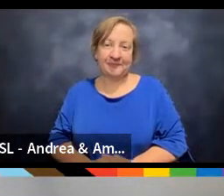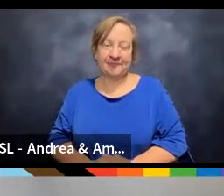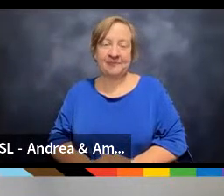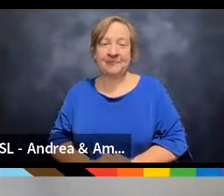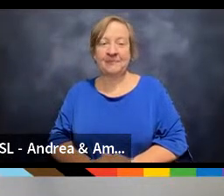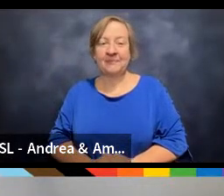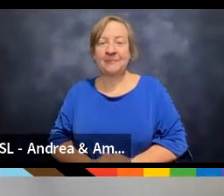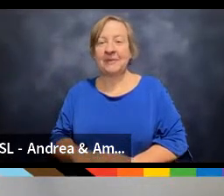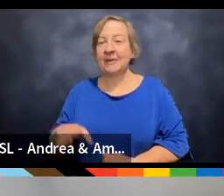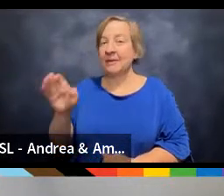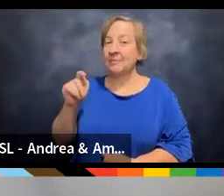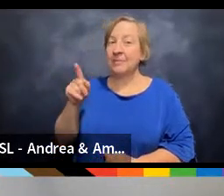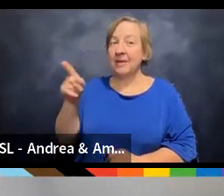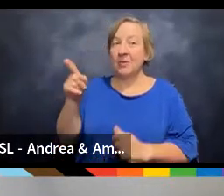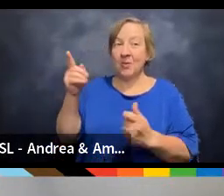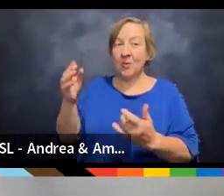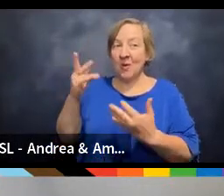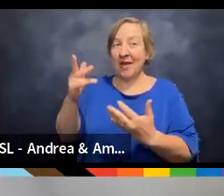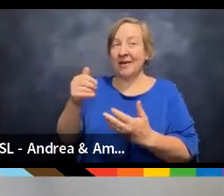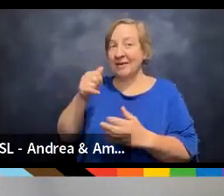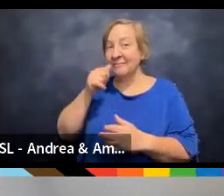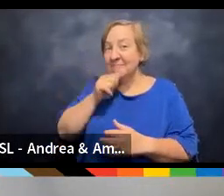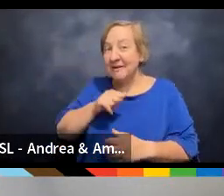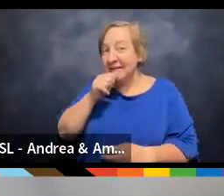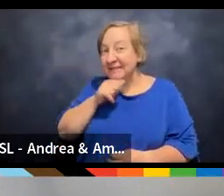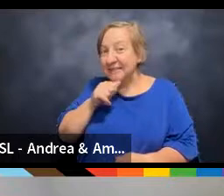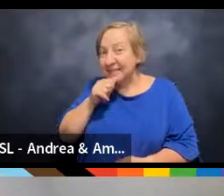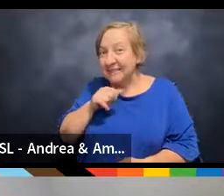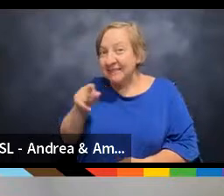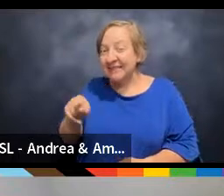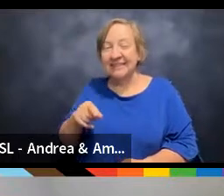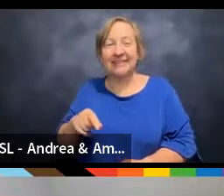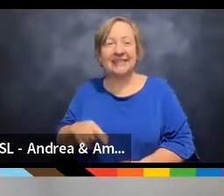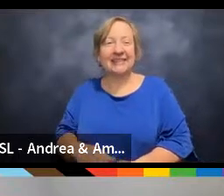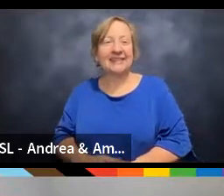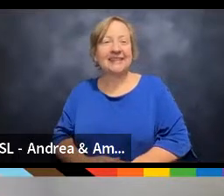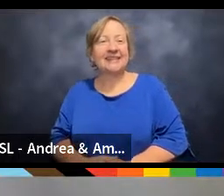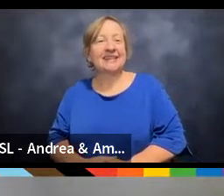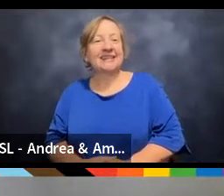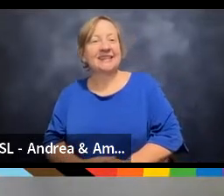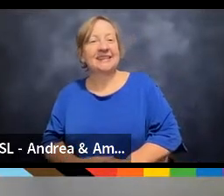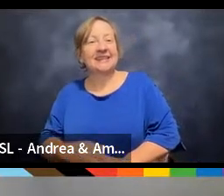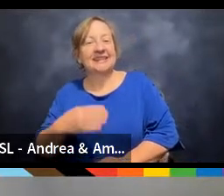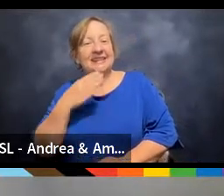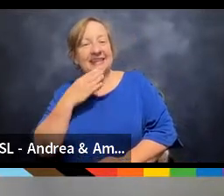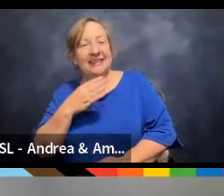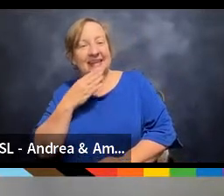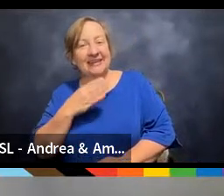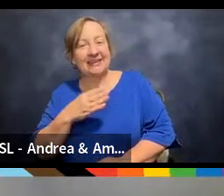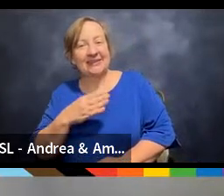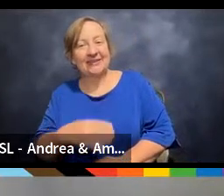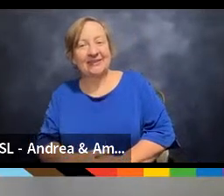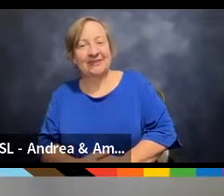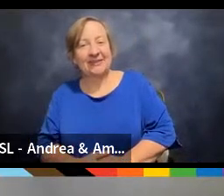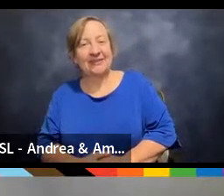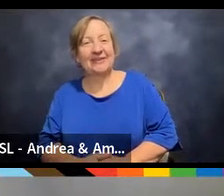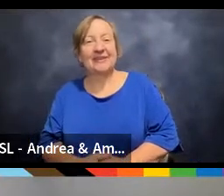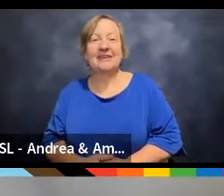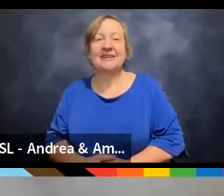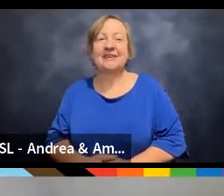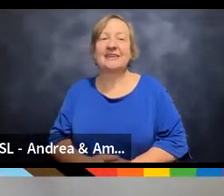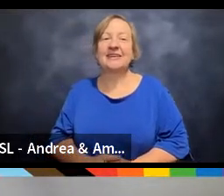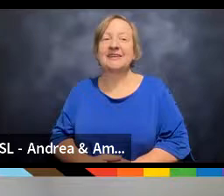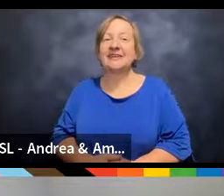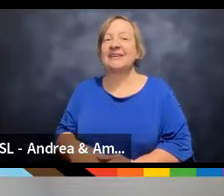But Bill, you've been waiting patiently. So yeah, I was just going to say thank you, Greg and Johnell. Mine is just real